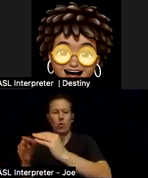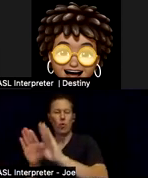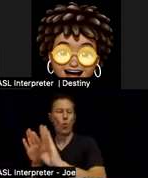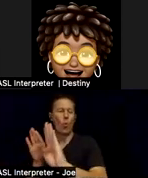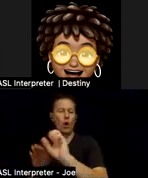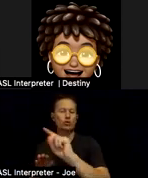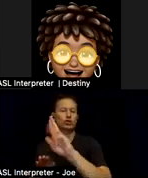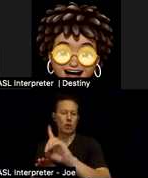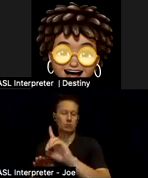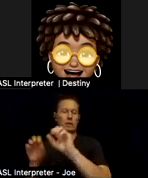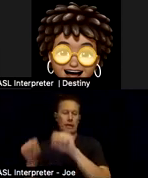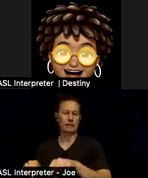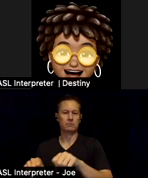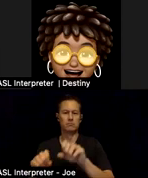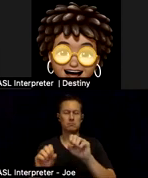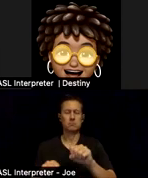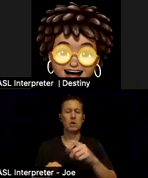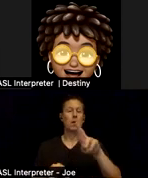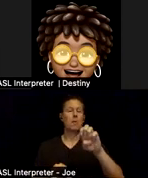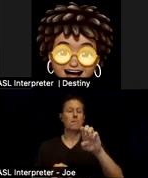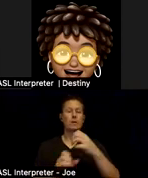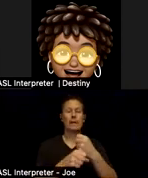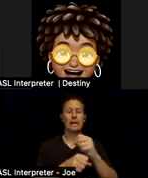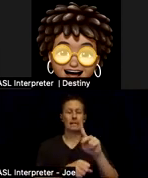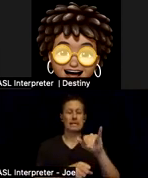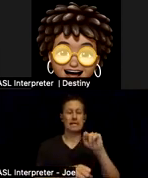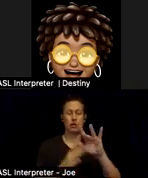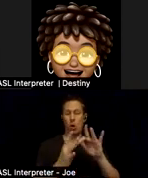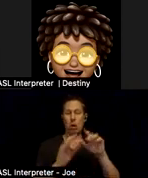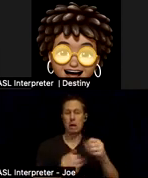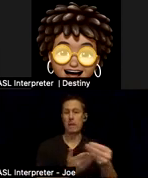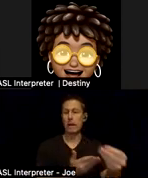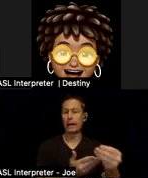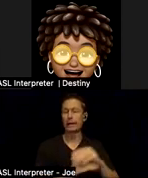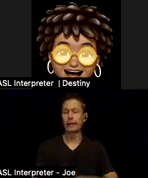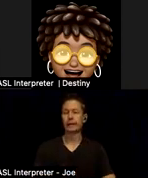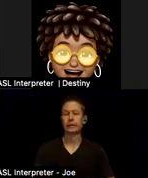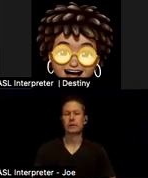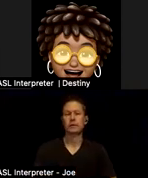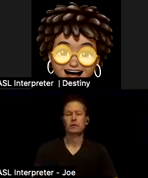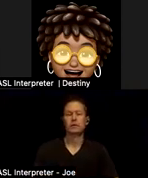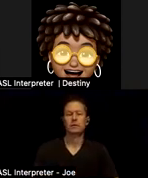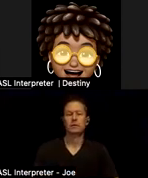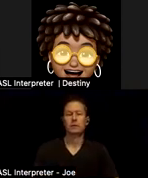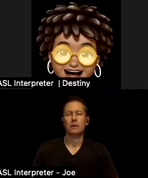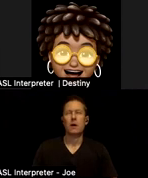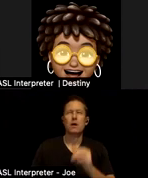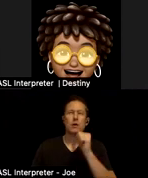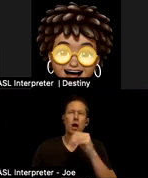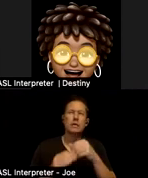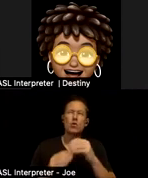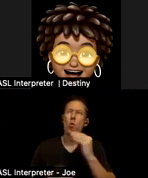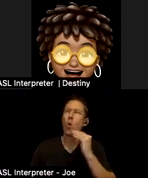And you can get these pre-made kits online. I don't know that they're in home stores. I don't know that I've